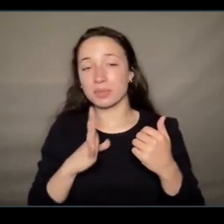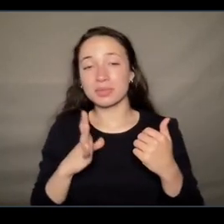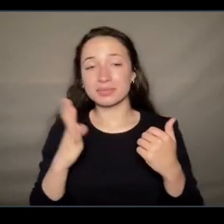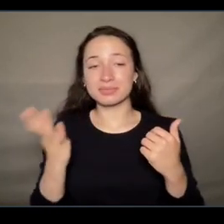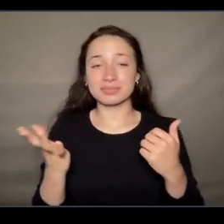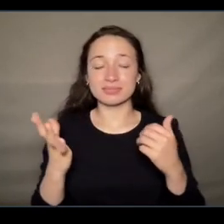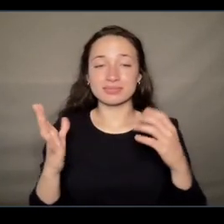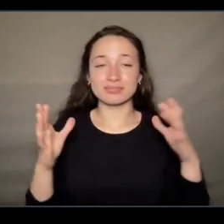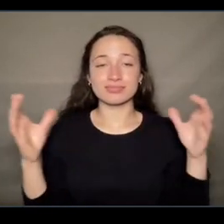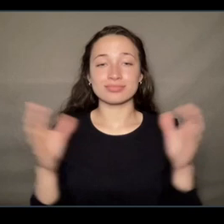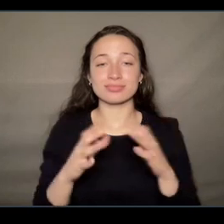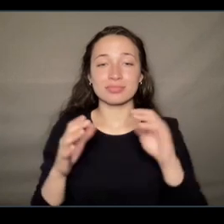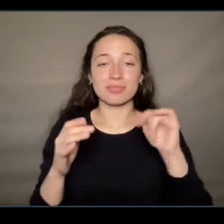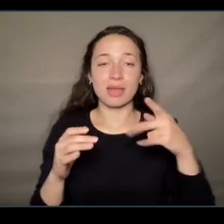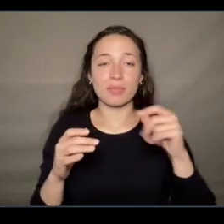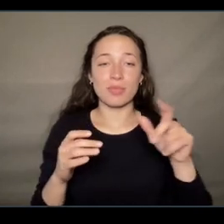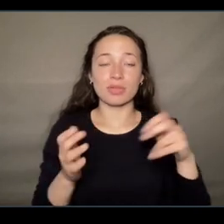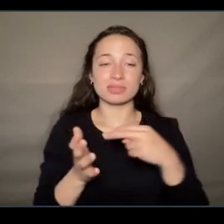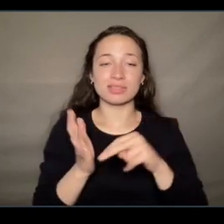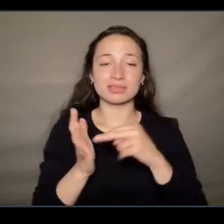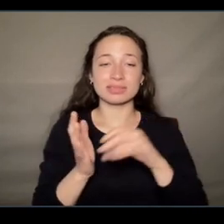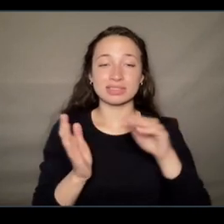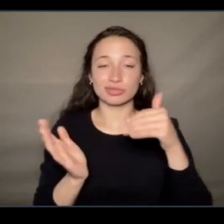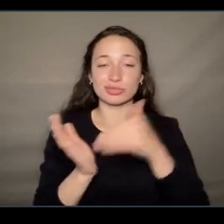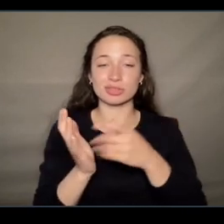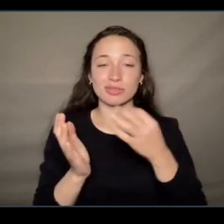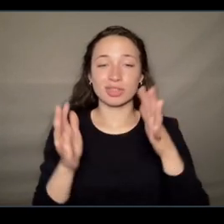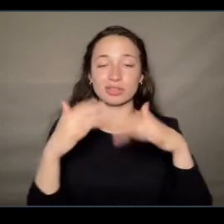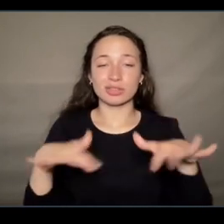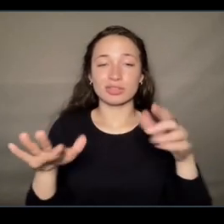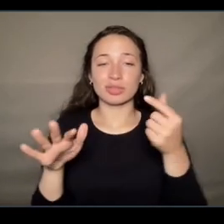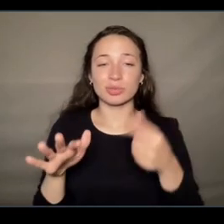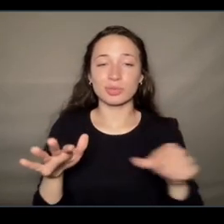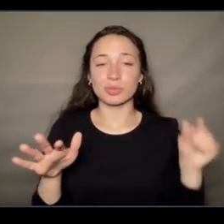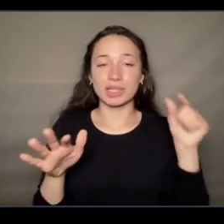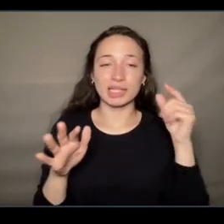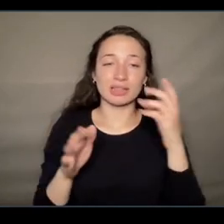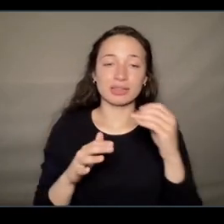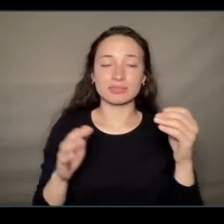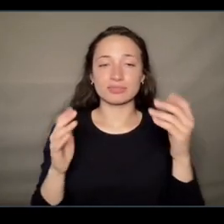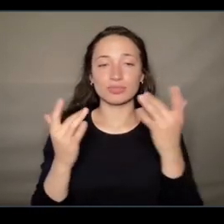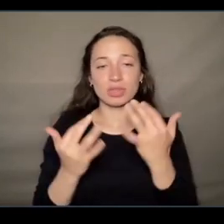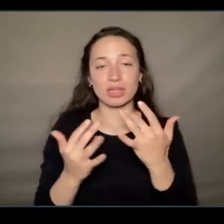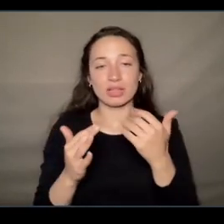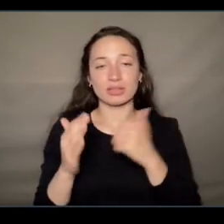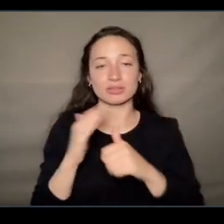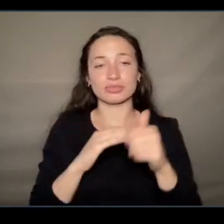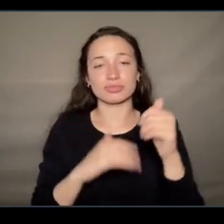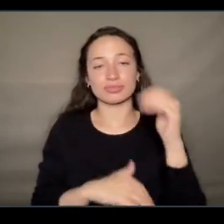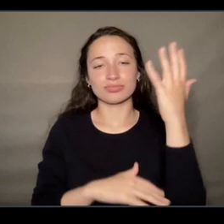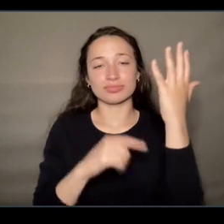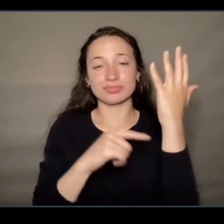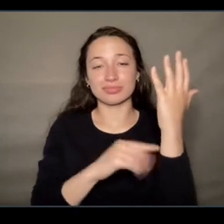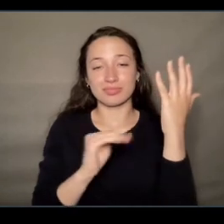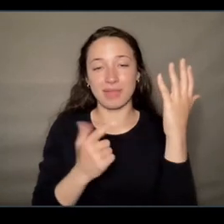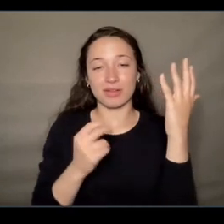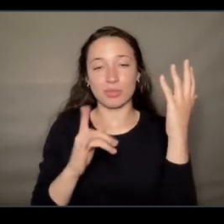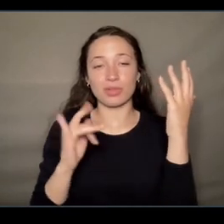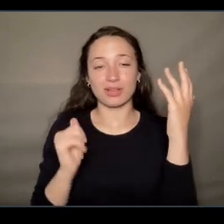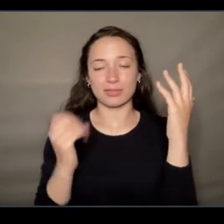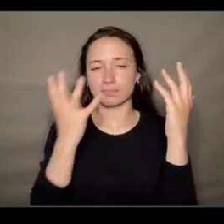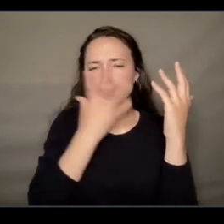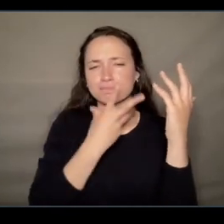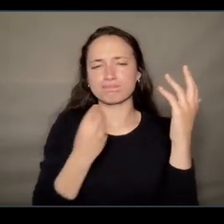women, came forth to do the maypole dance in the center of the green, they waited under a beautifully